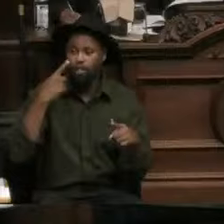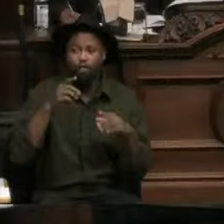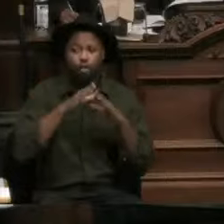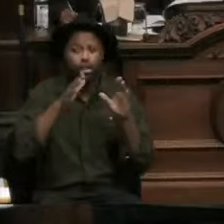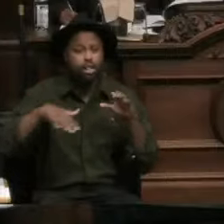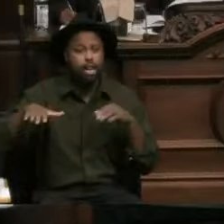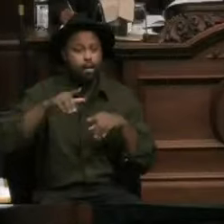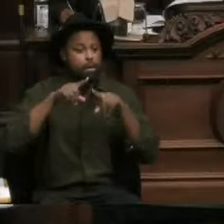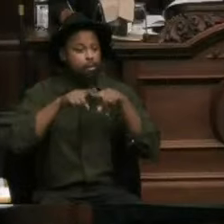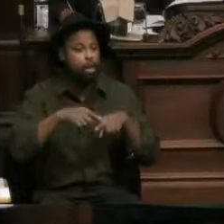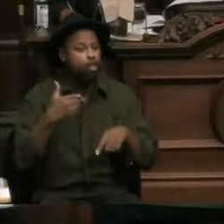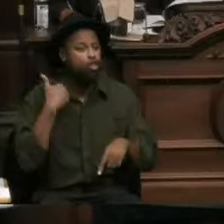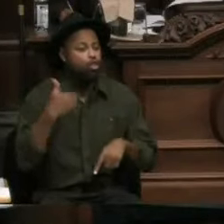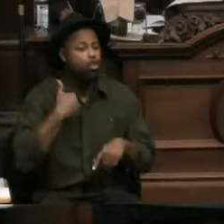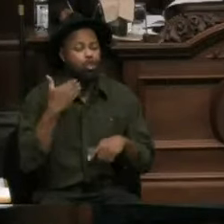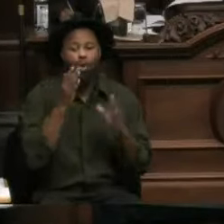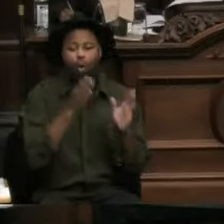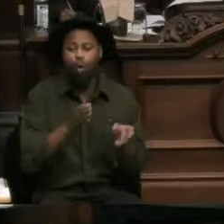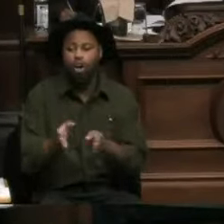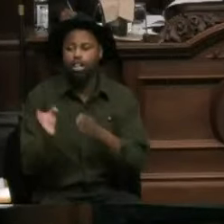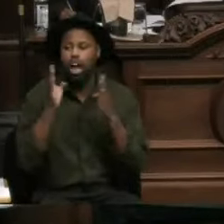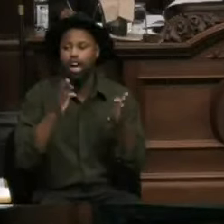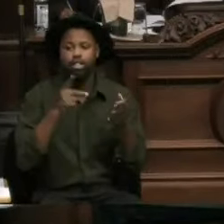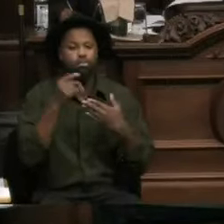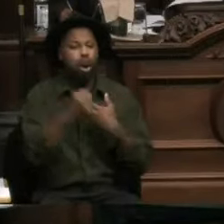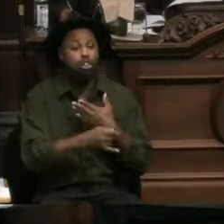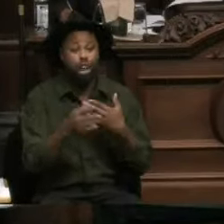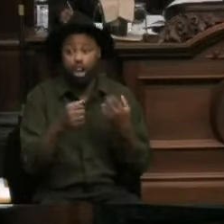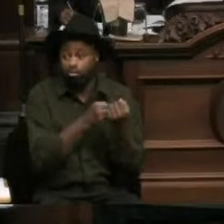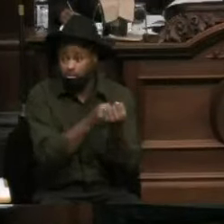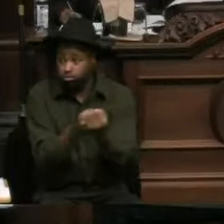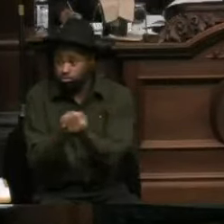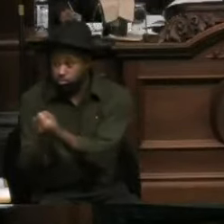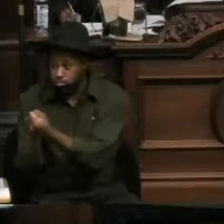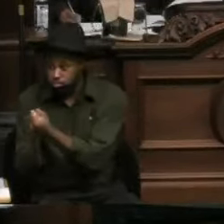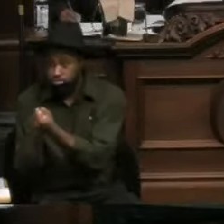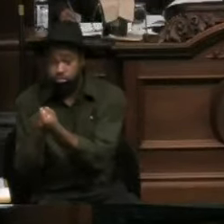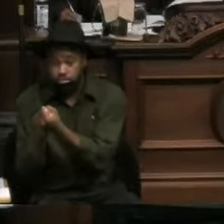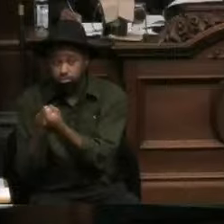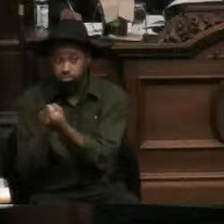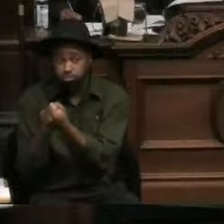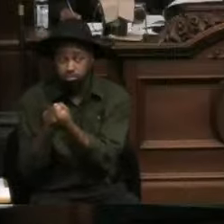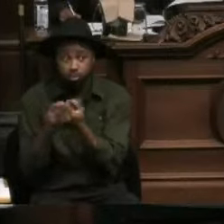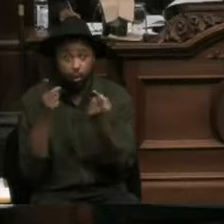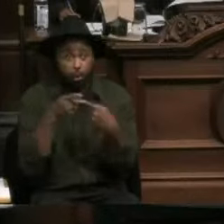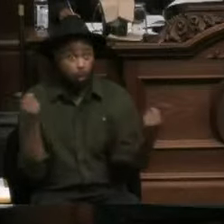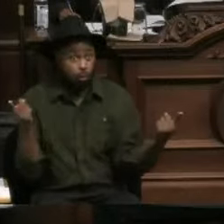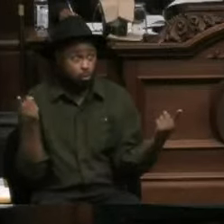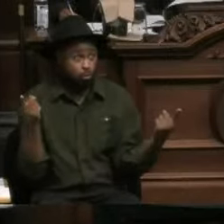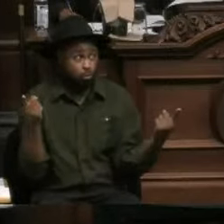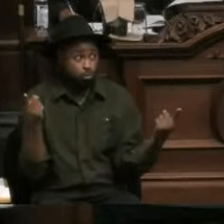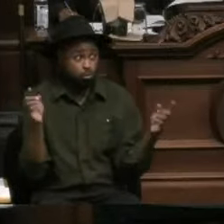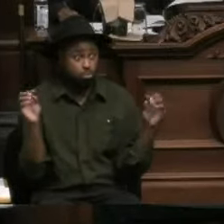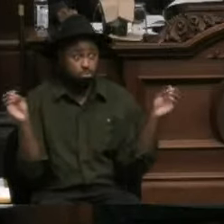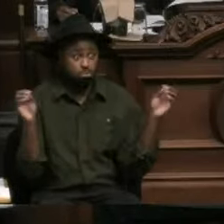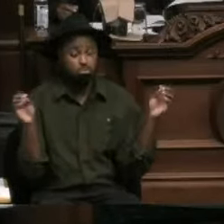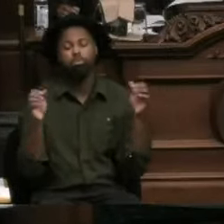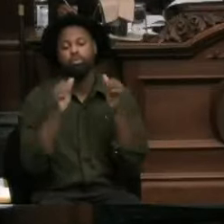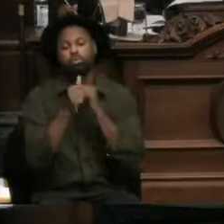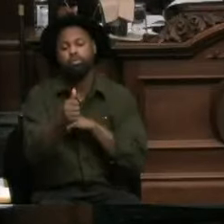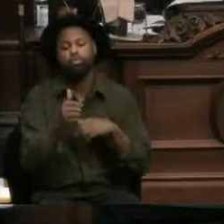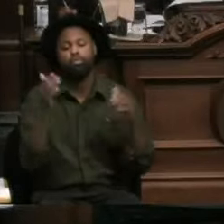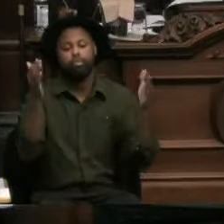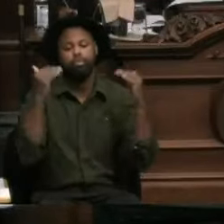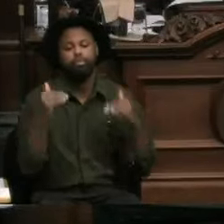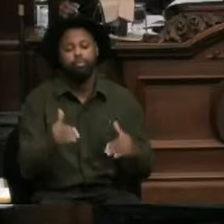neighborhood-based youth organizing project. All in favor, please say aye. Aye. Aye. Any opposed? Motion carries.